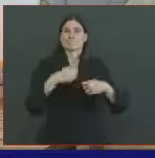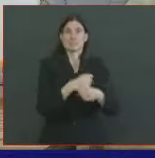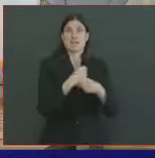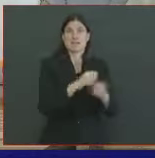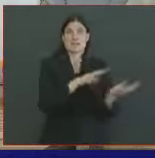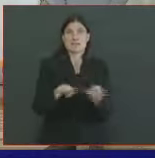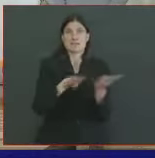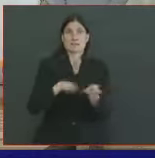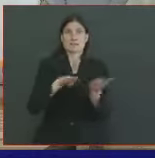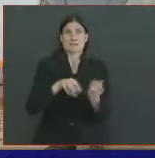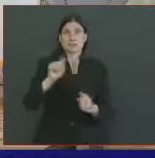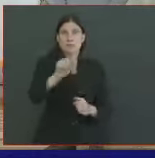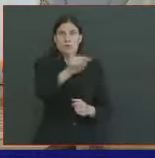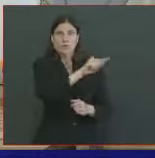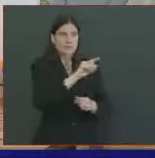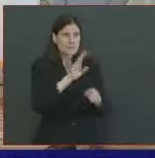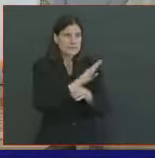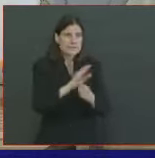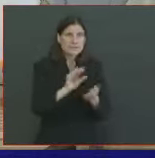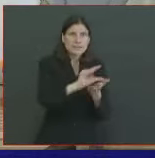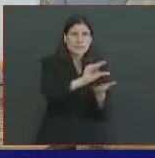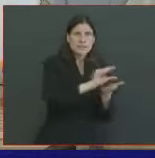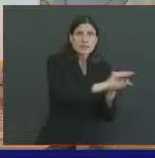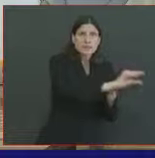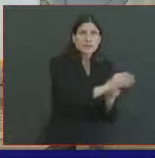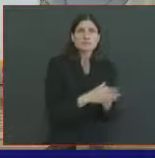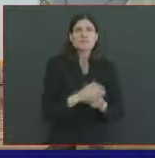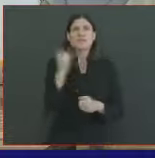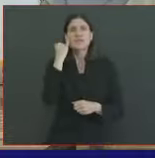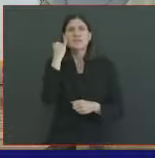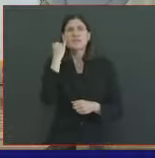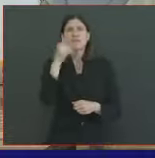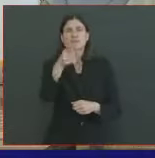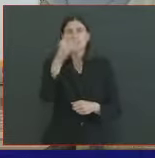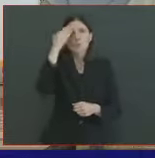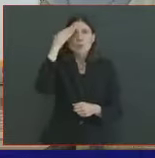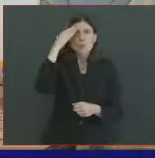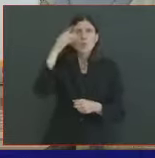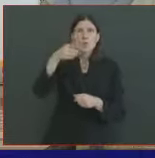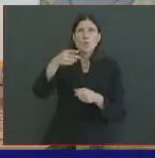having a problem, send them to me. Send them to the governor's office. Send them to